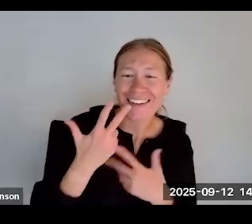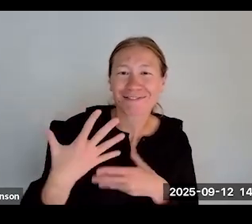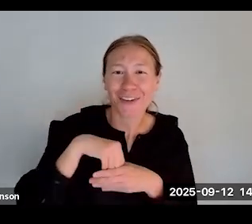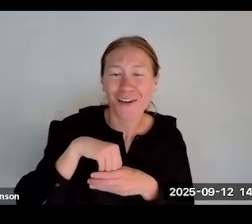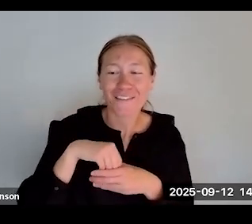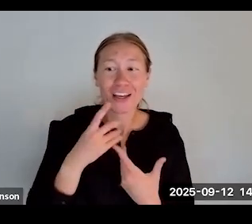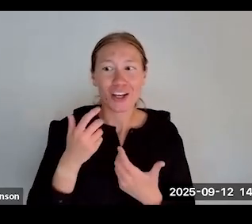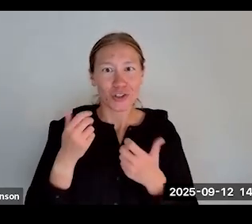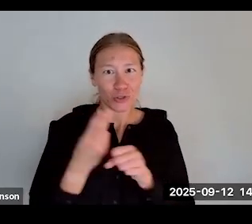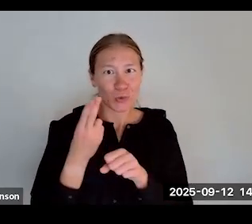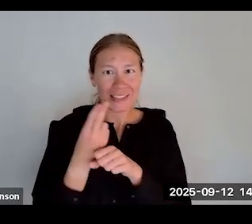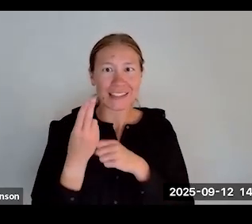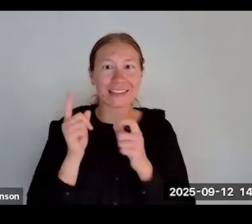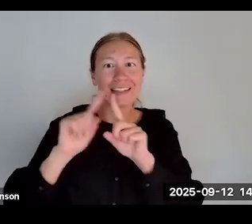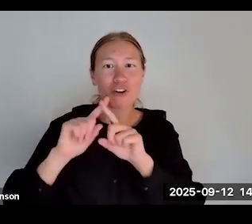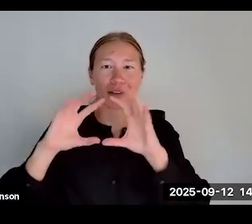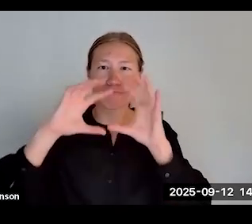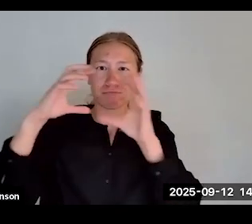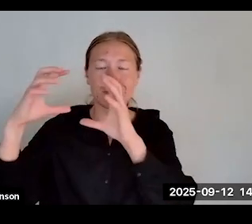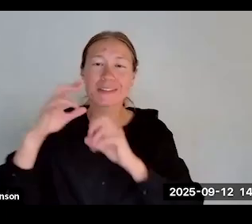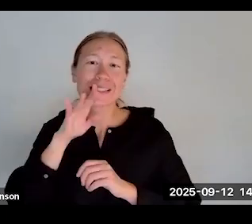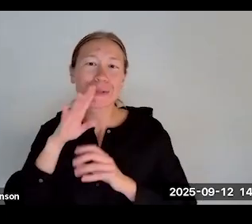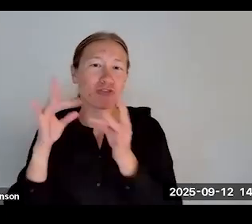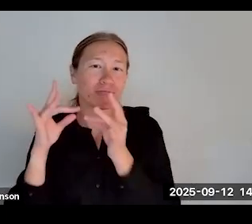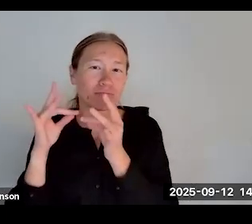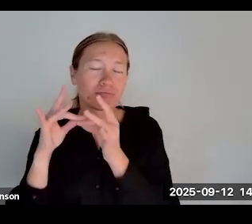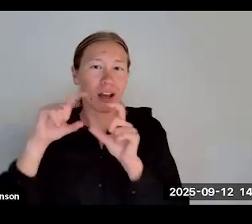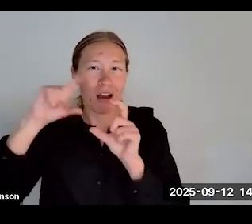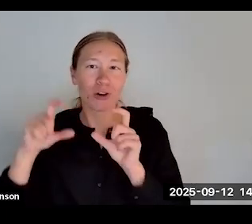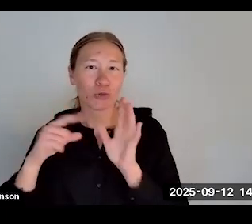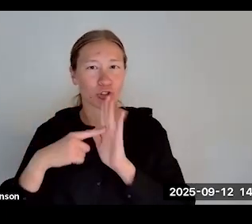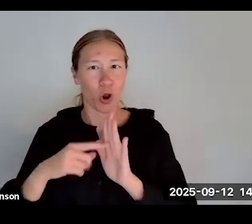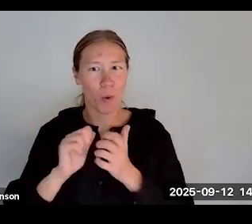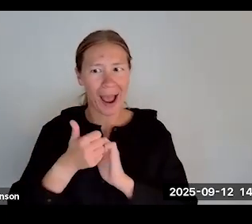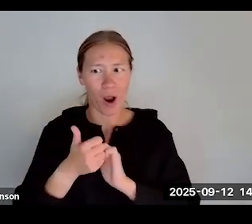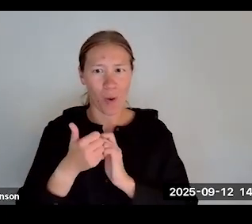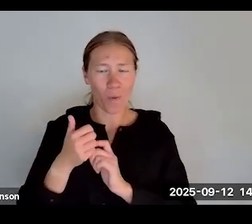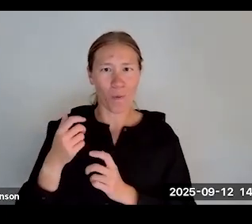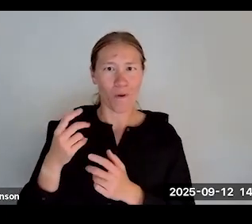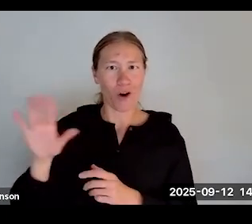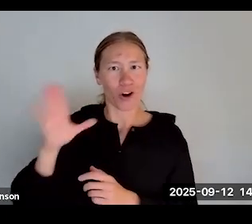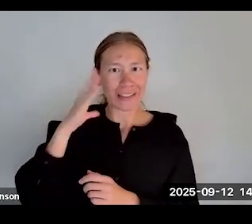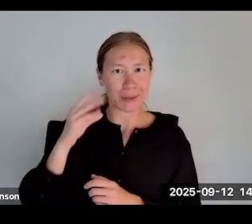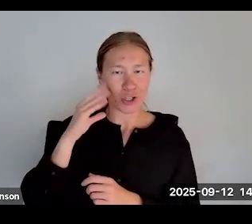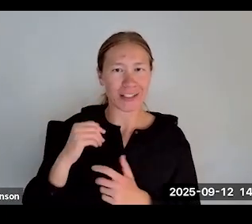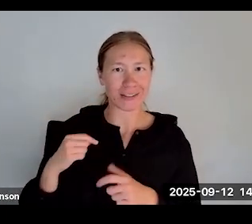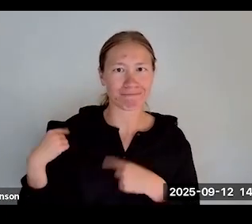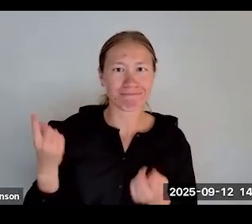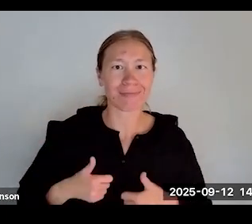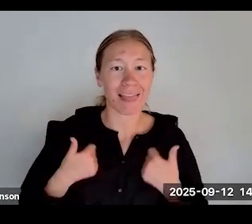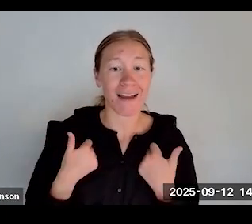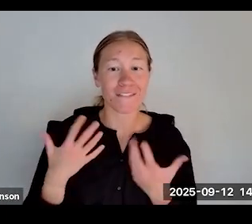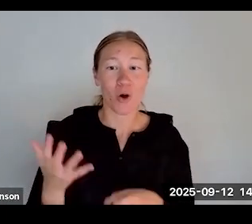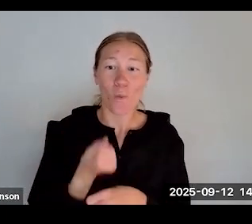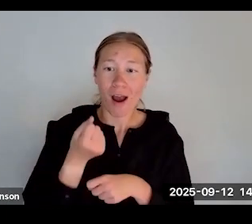own experiences with sound, speech, and hearing aids is like. It won a John Newbery Medal in